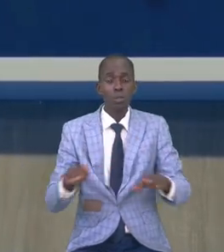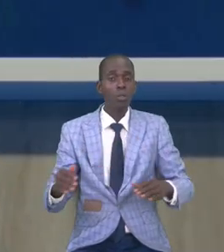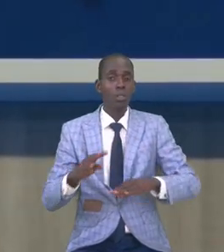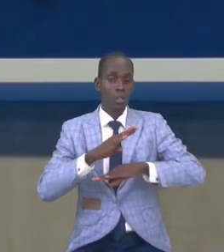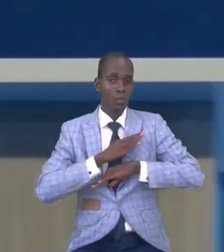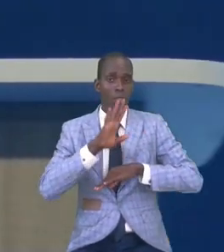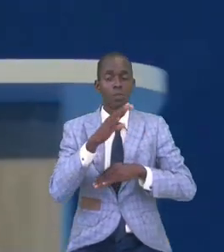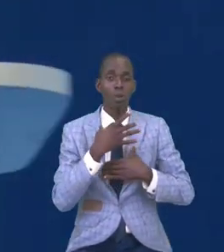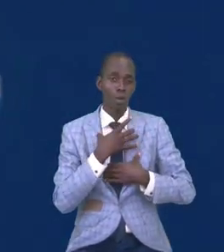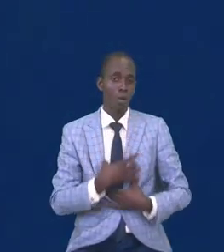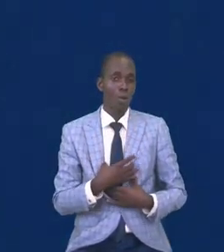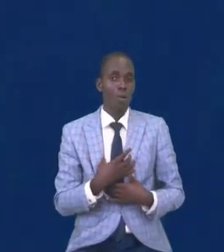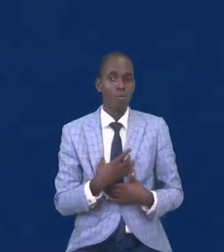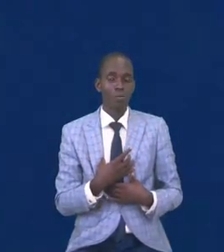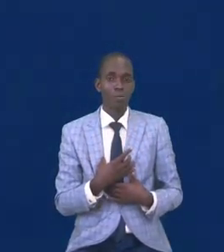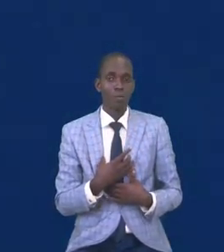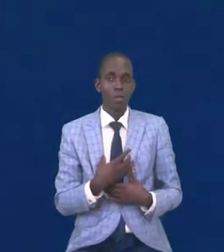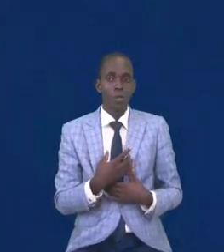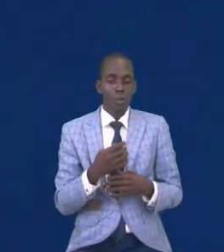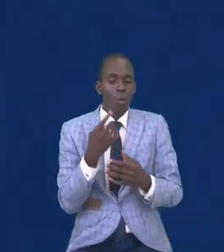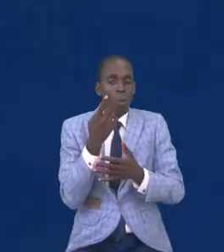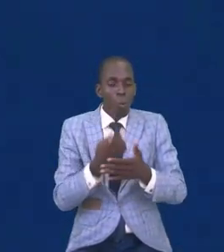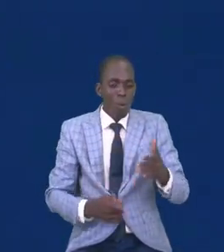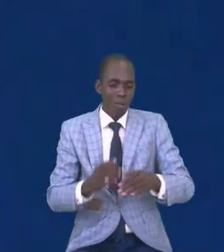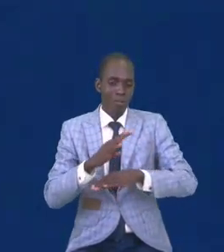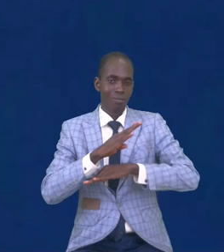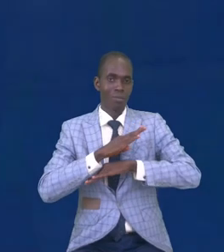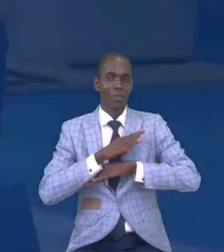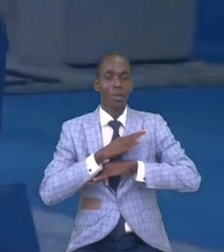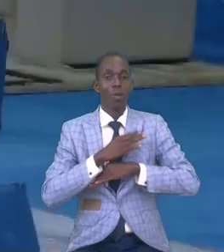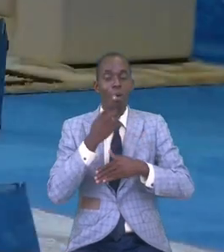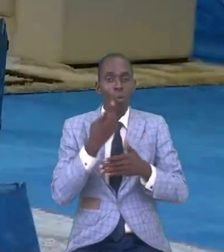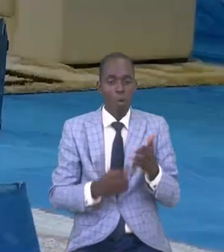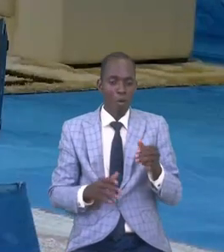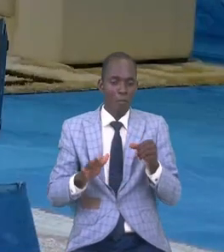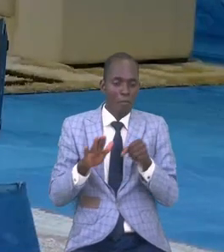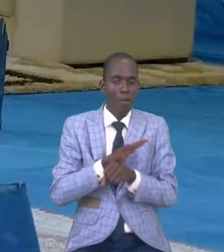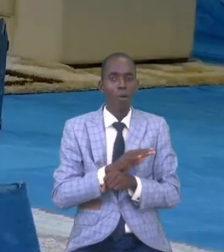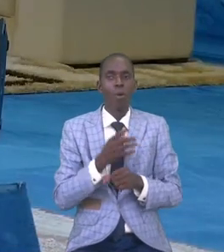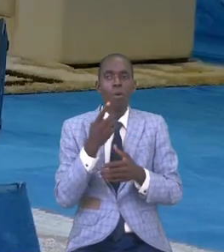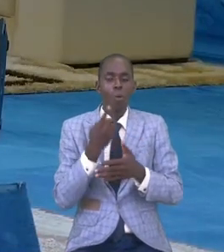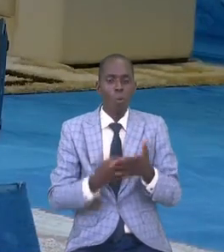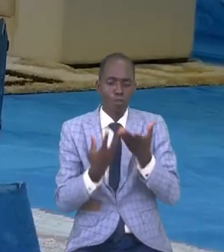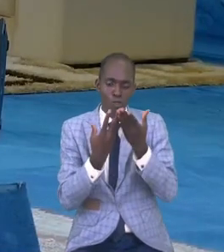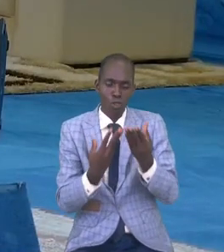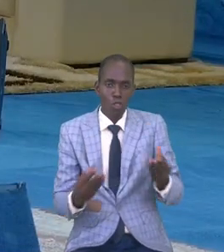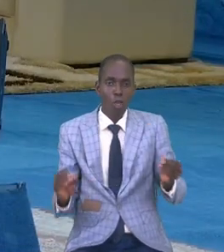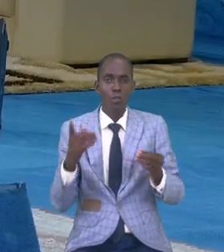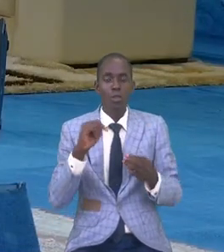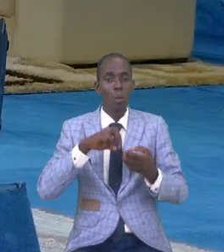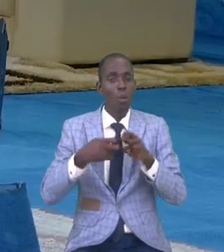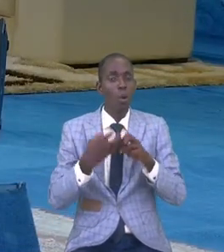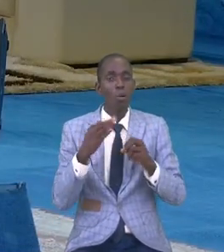hunger. What satiates, what satisfies, what fills, what solves the problem of the